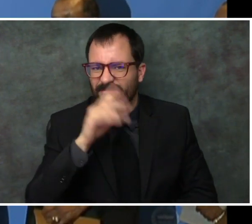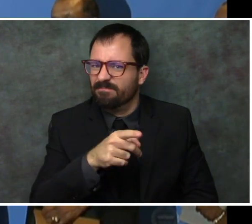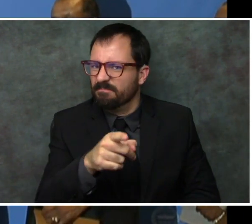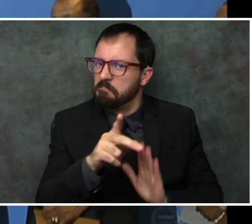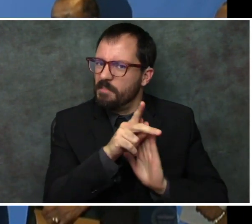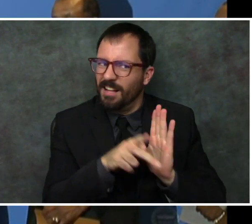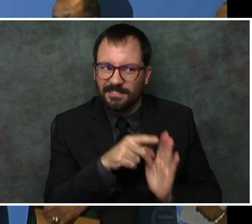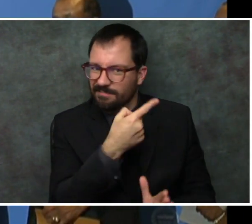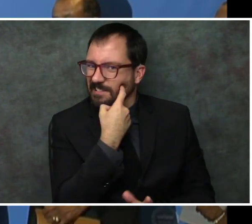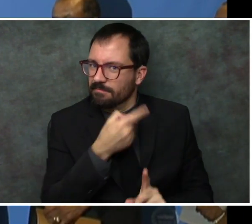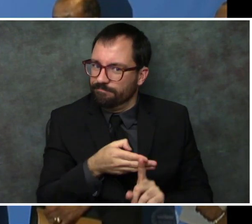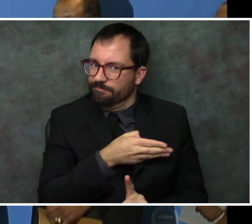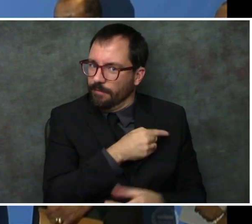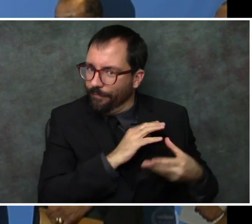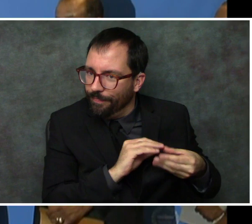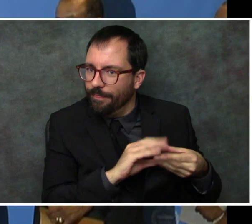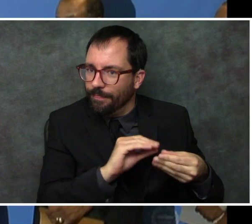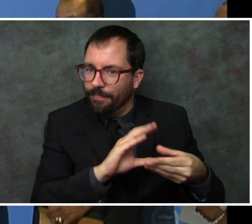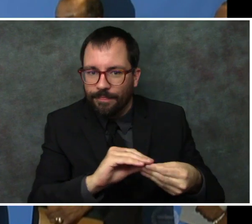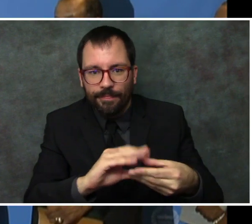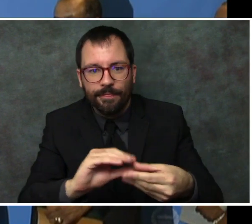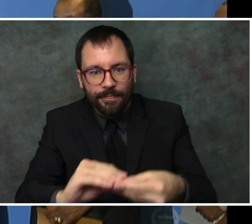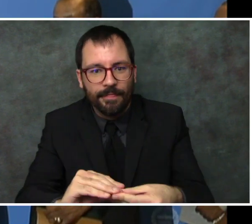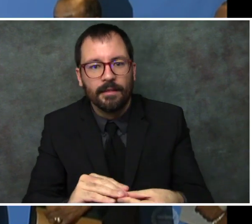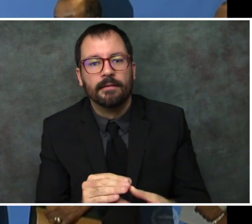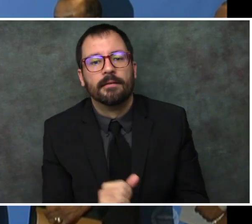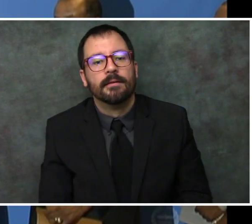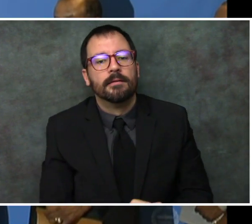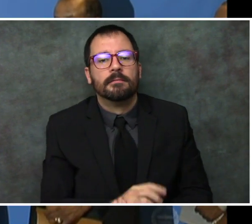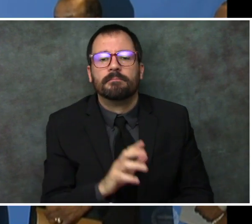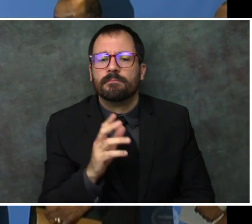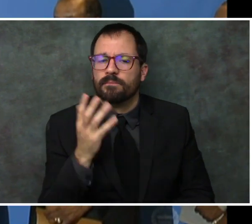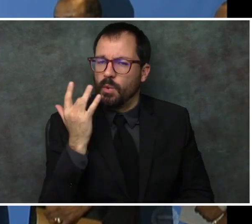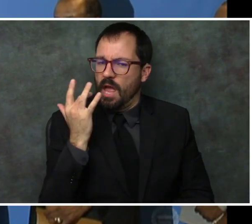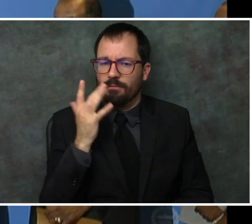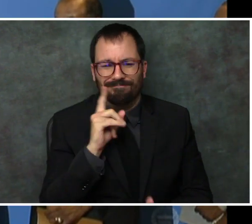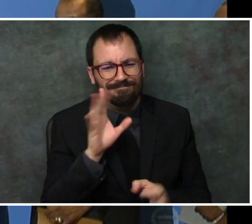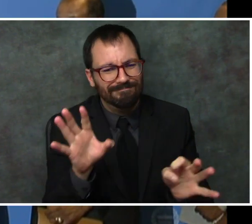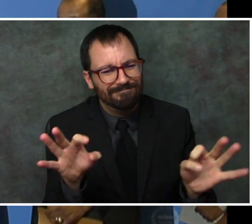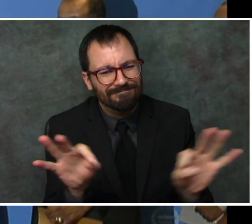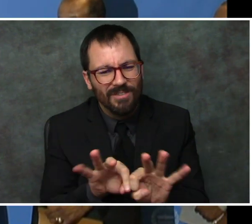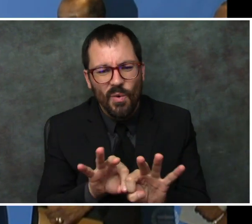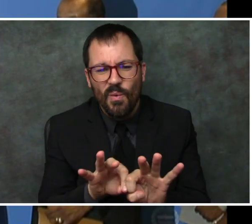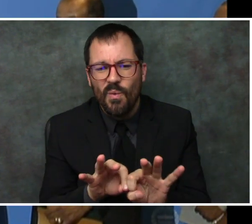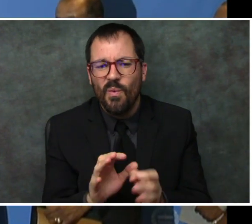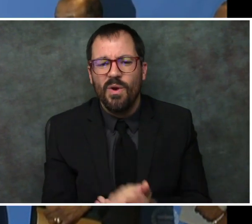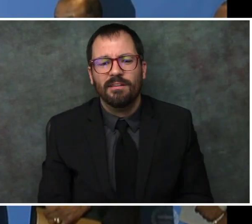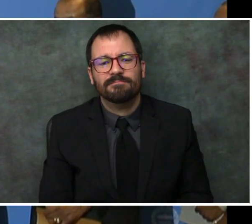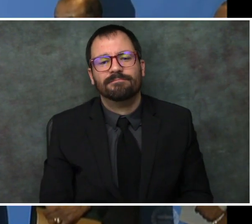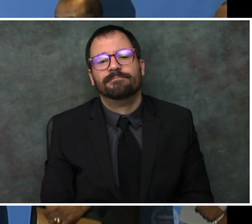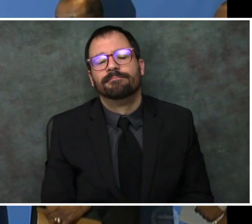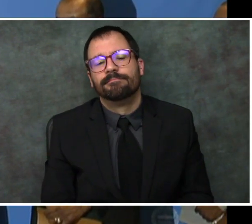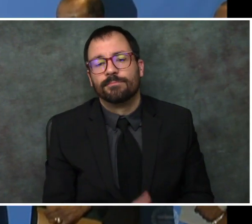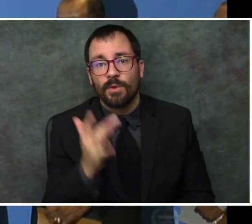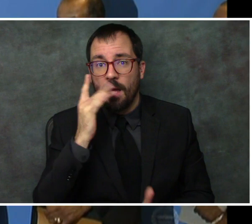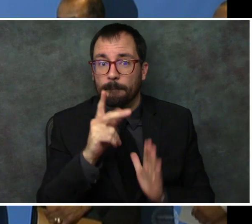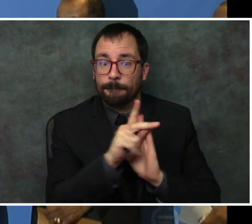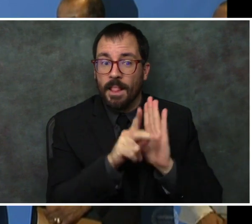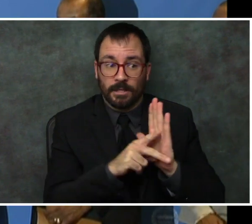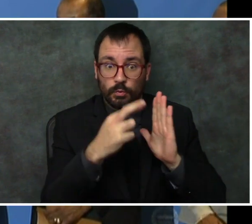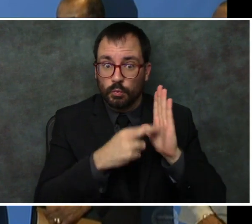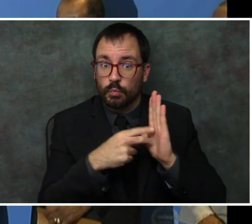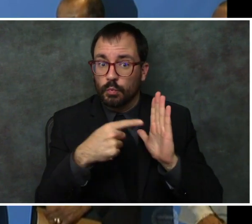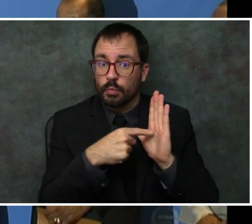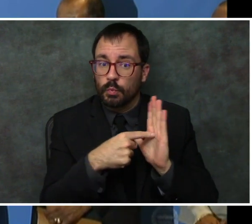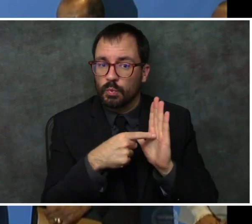times. Policy is important because when we're not all here, the policy still should be in